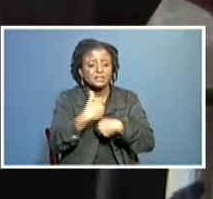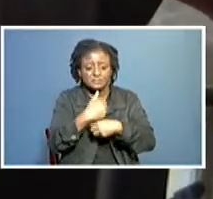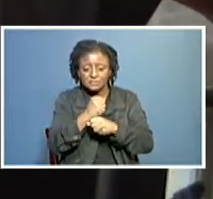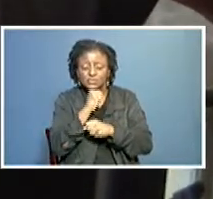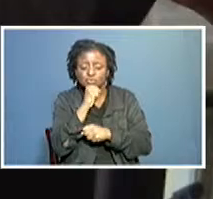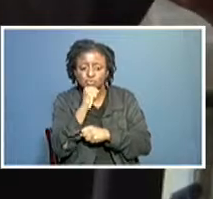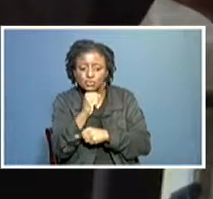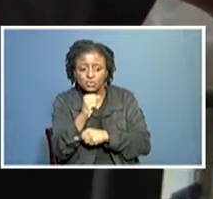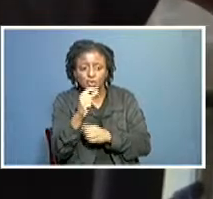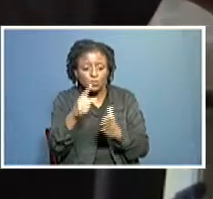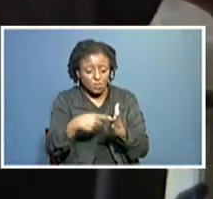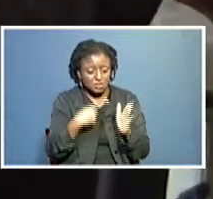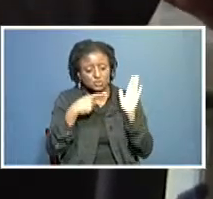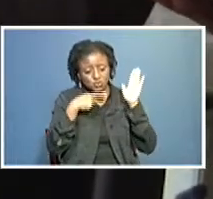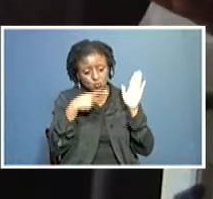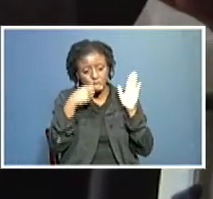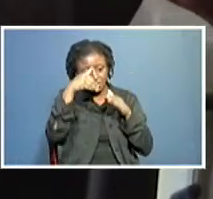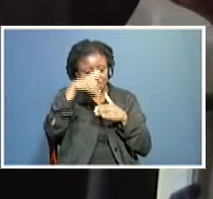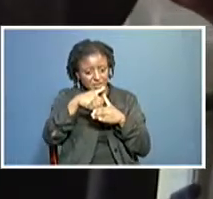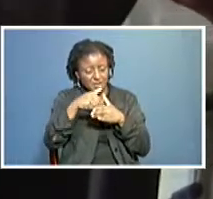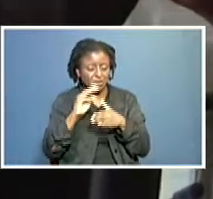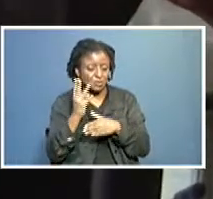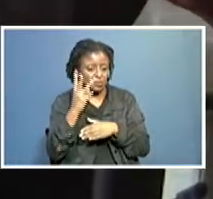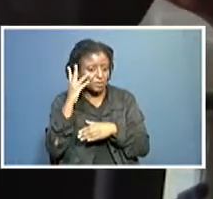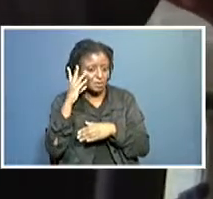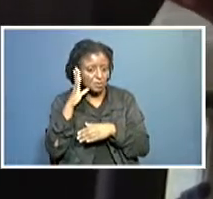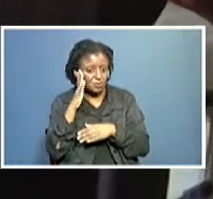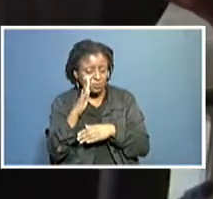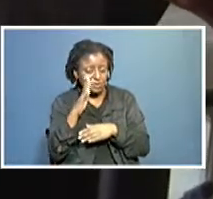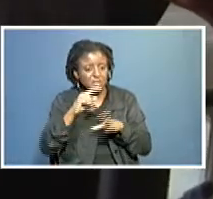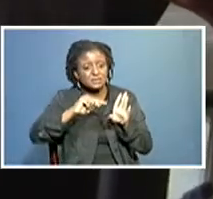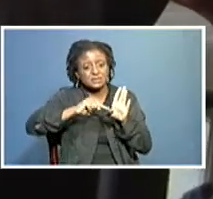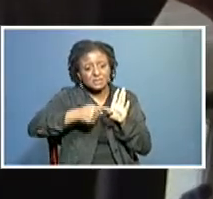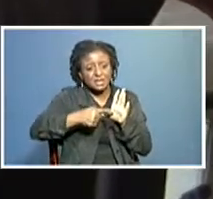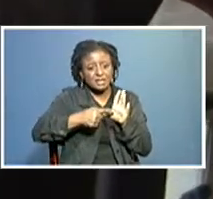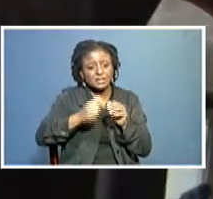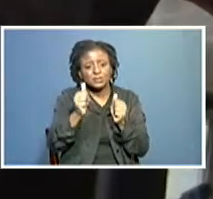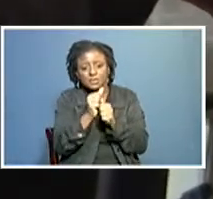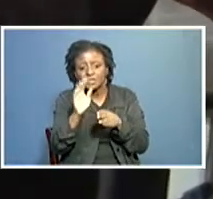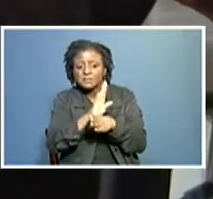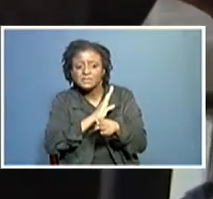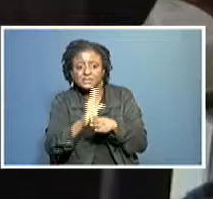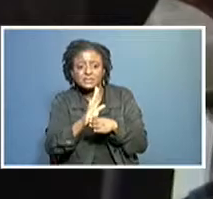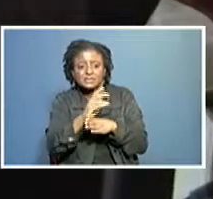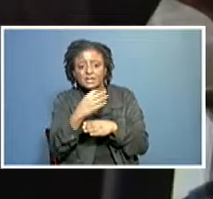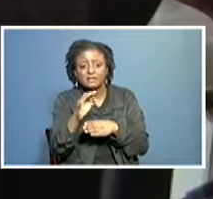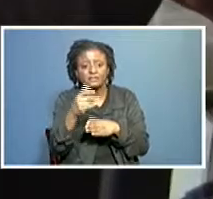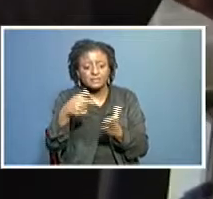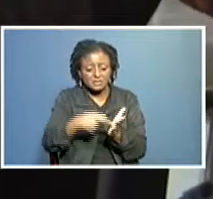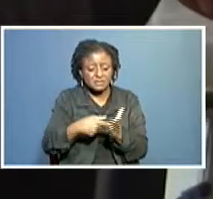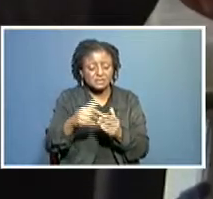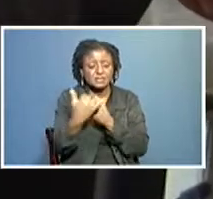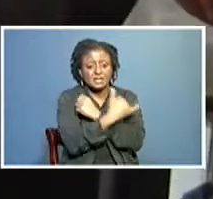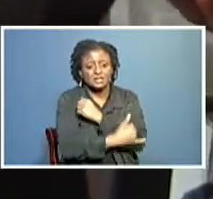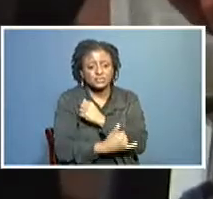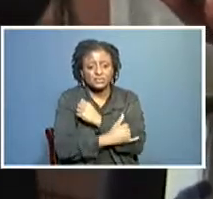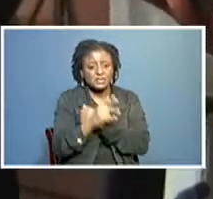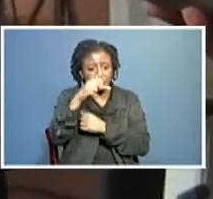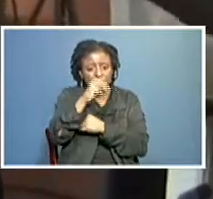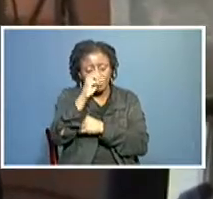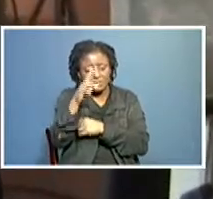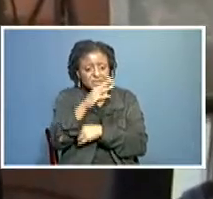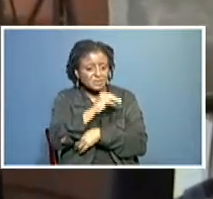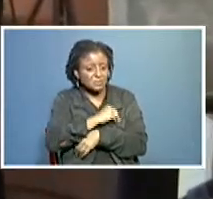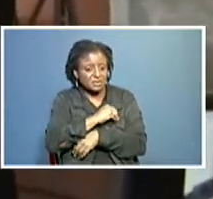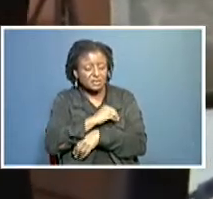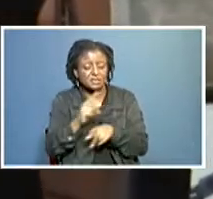that once sworn in, that we will start with the business of the affairs of this country. Now, Prime Minister Mottley